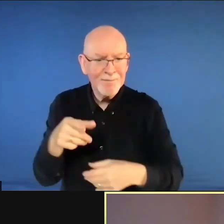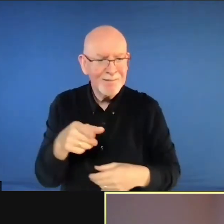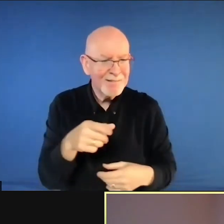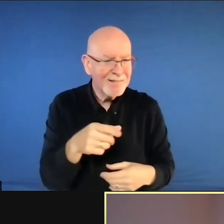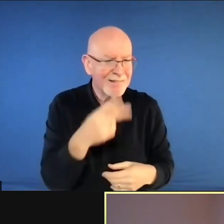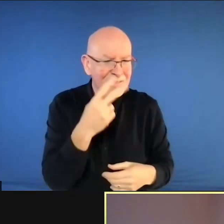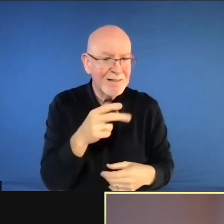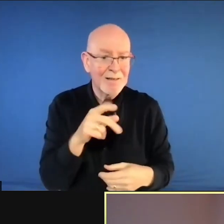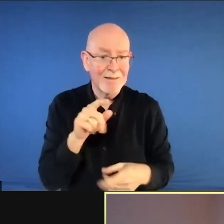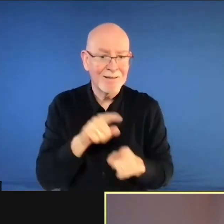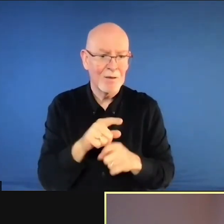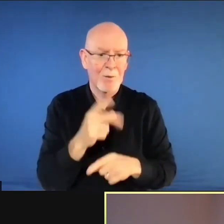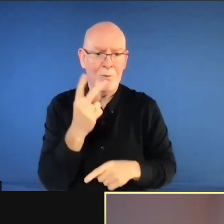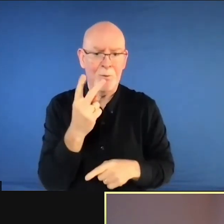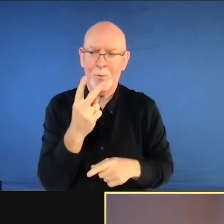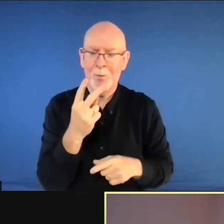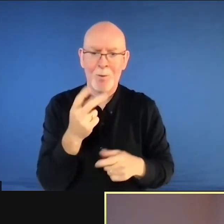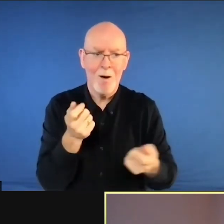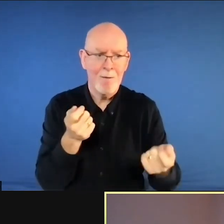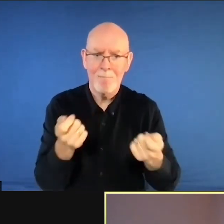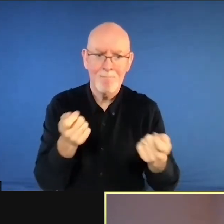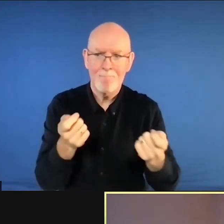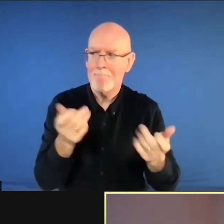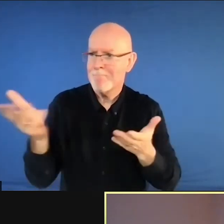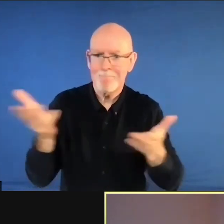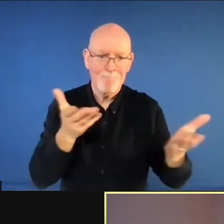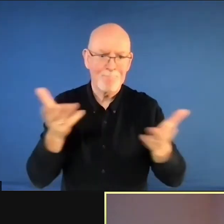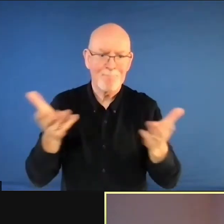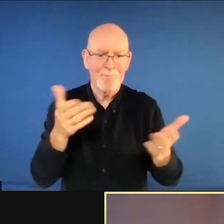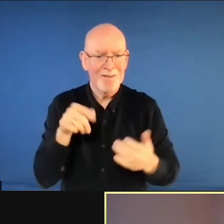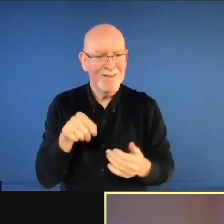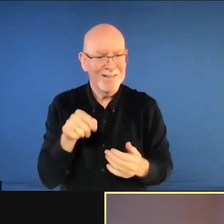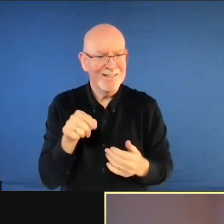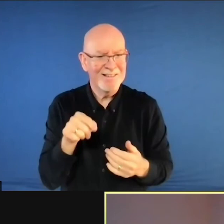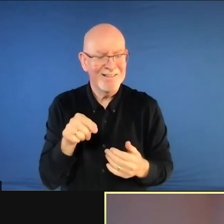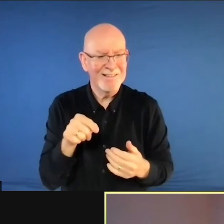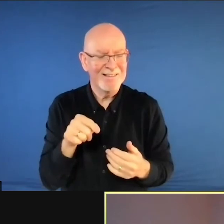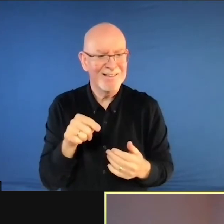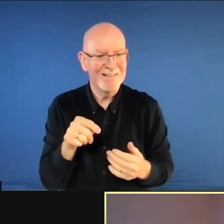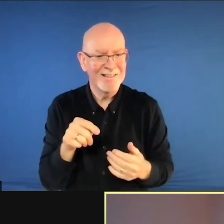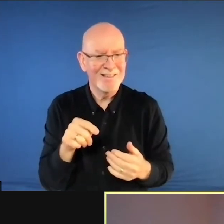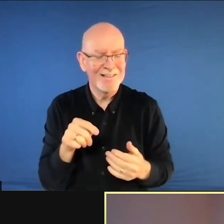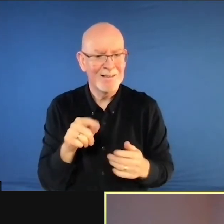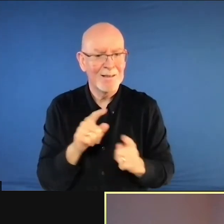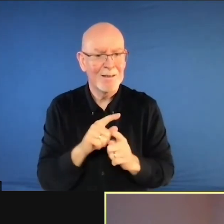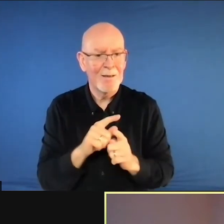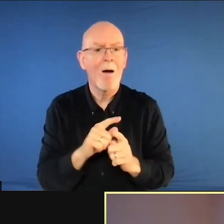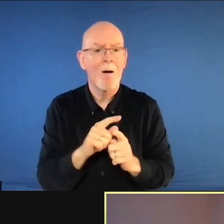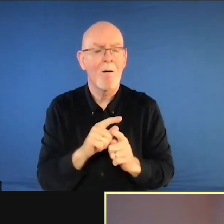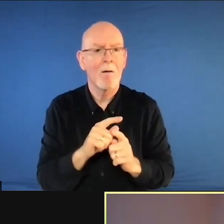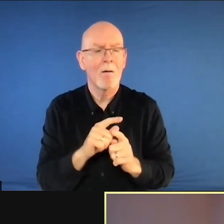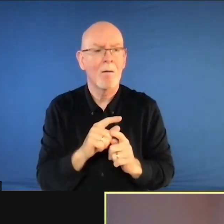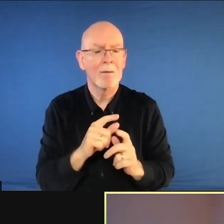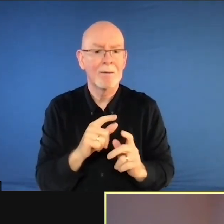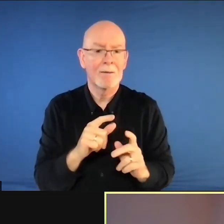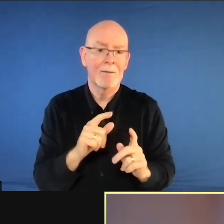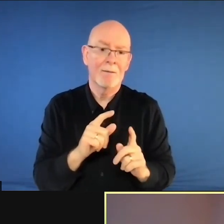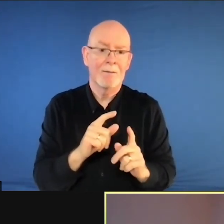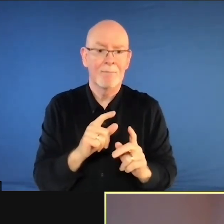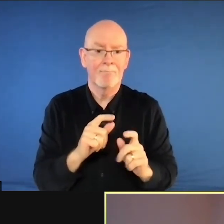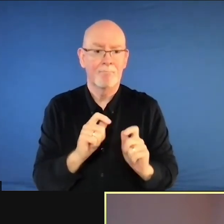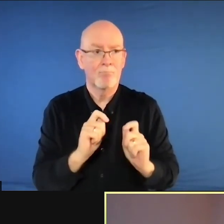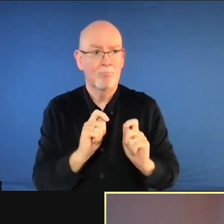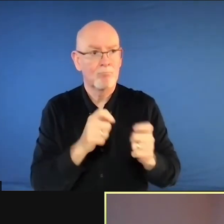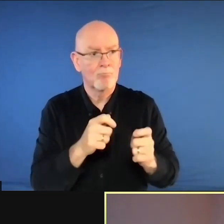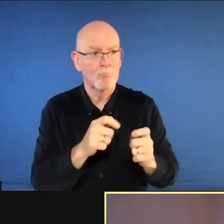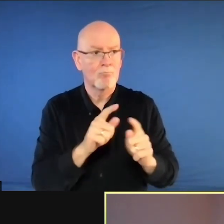granting potentially a better access to those requiring research to be done in refugee camps or